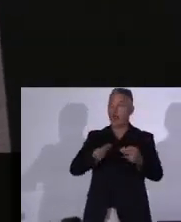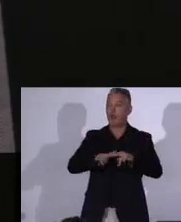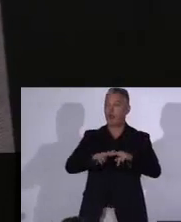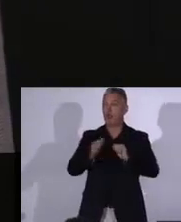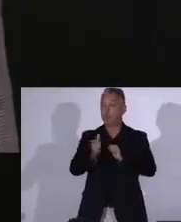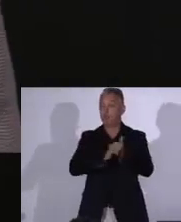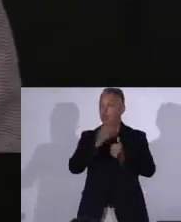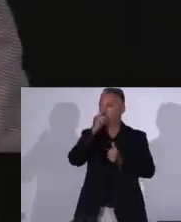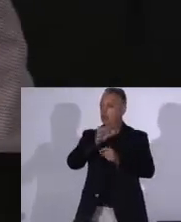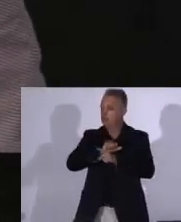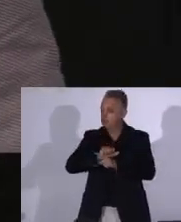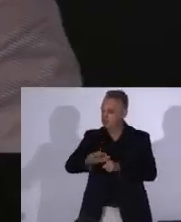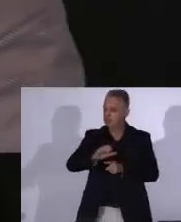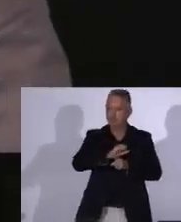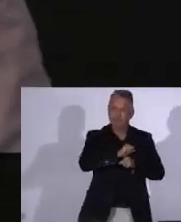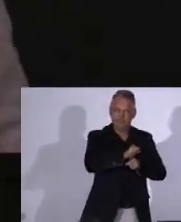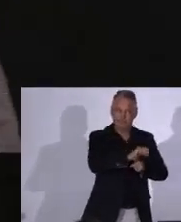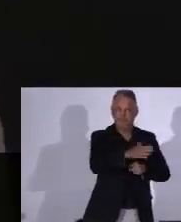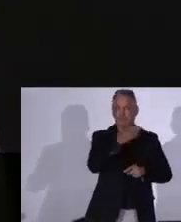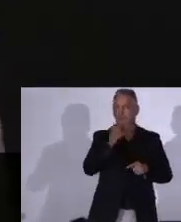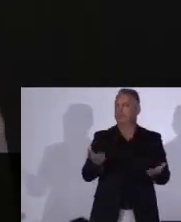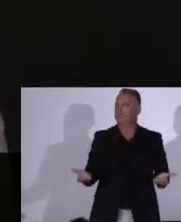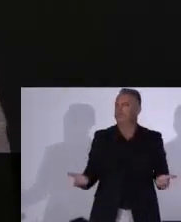role in the recovery of that.